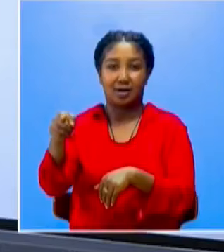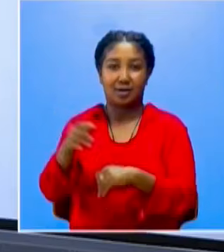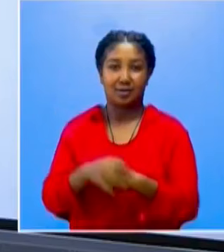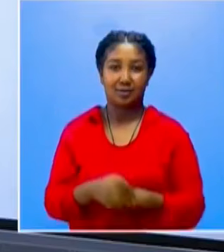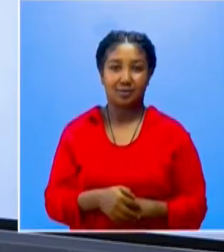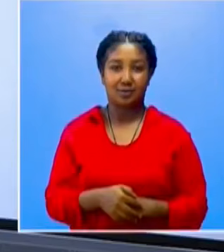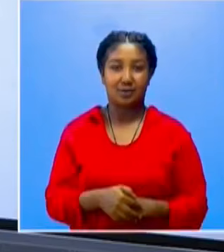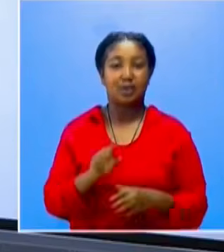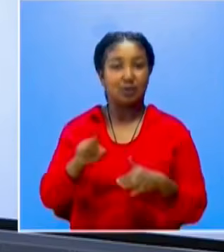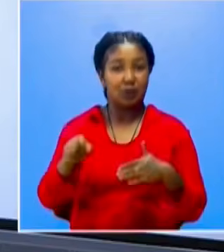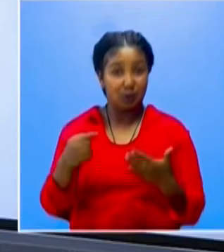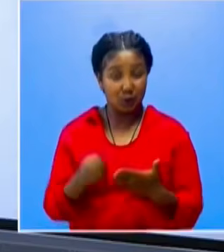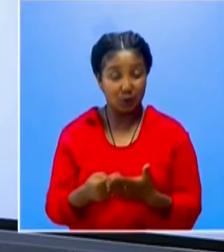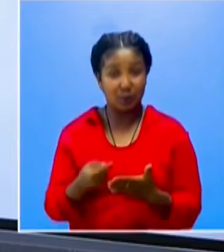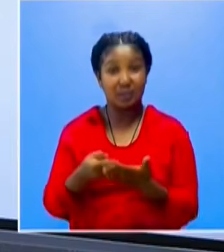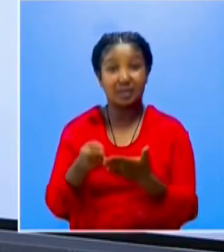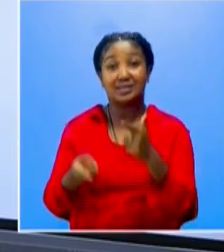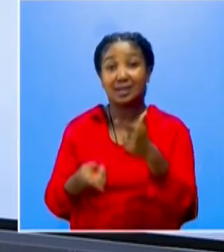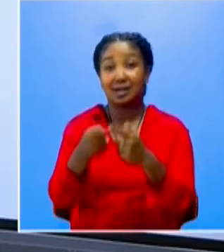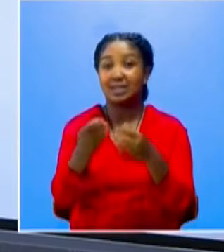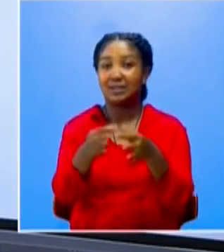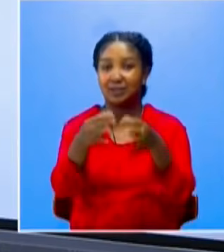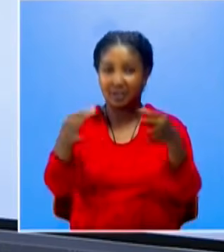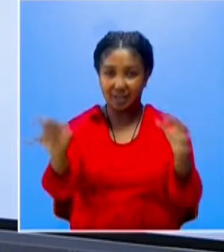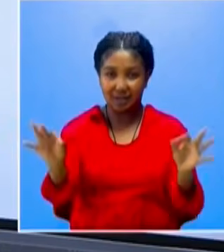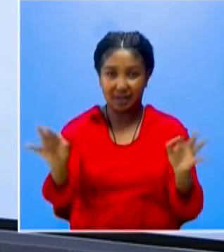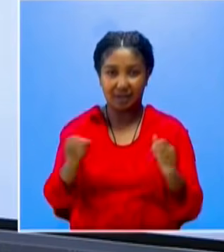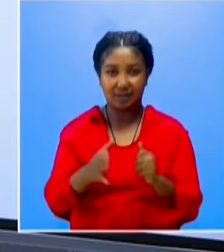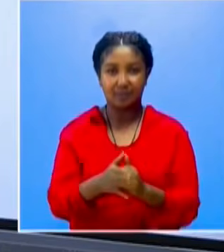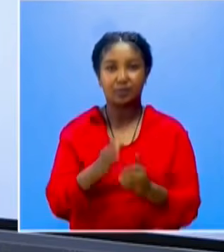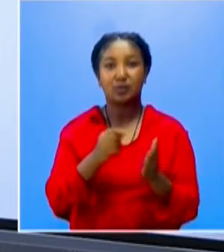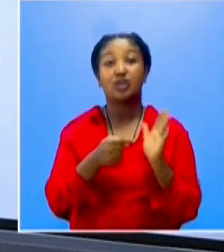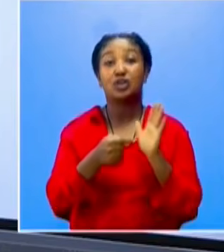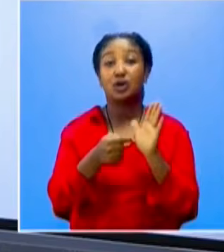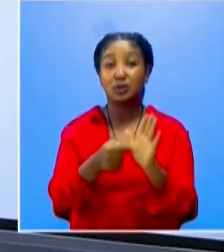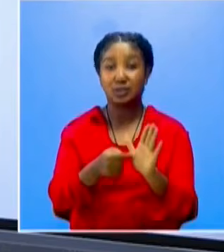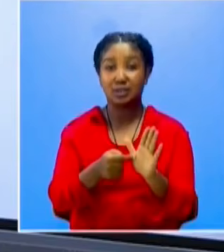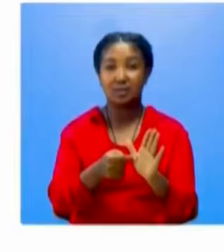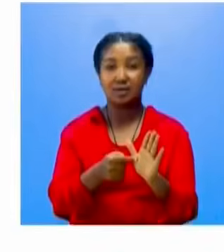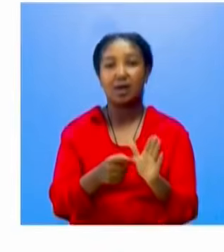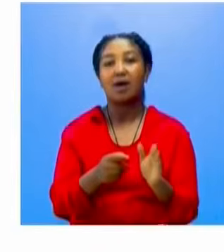calls. So, in the second sentence, it shows what?